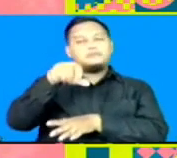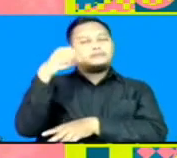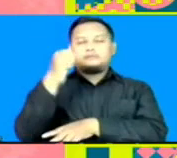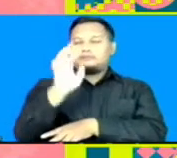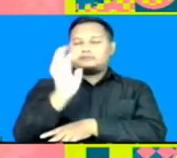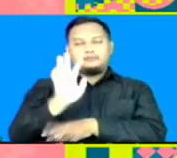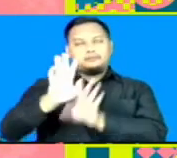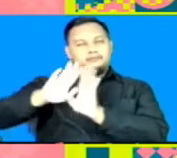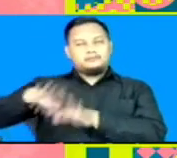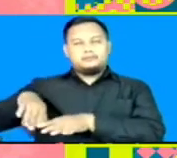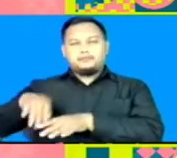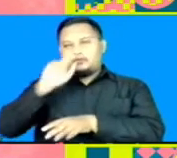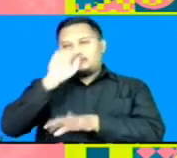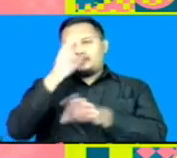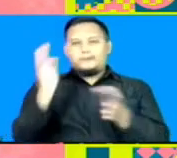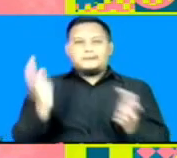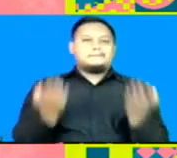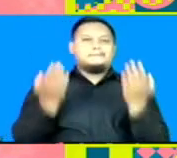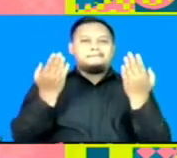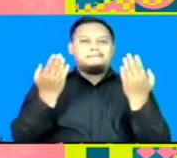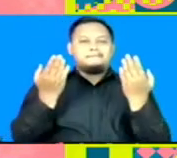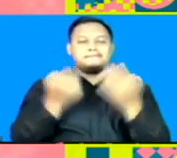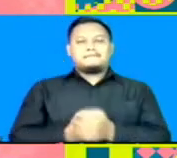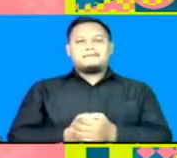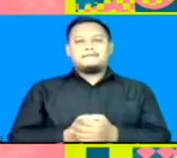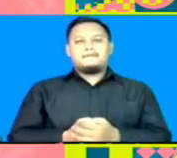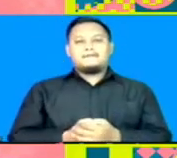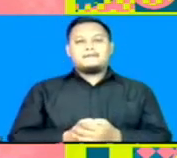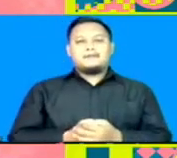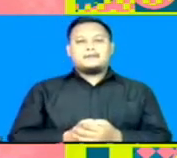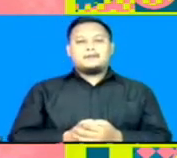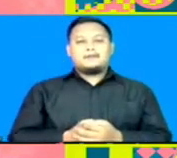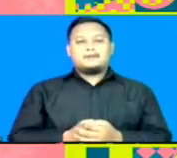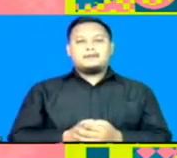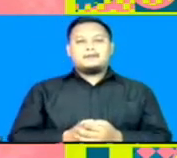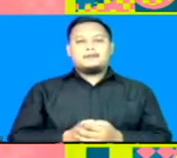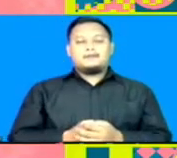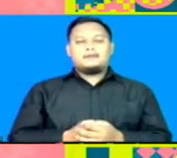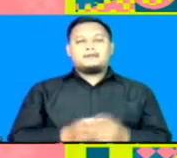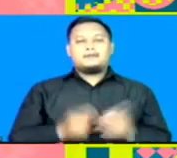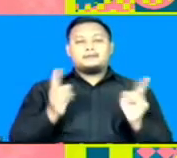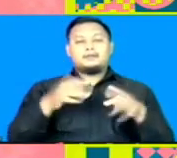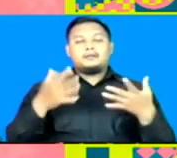the values of the G20 as an institution by